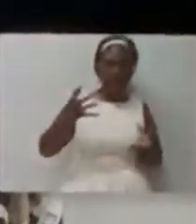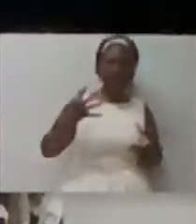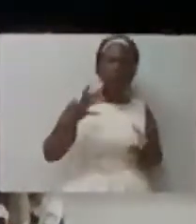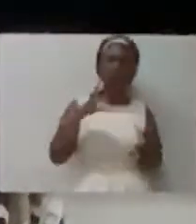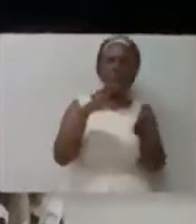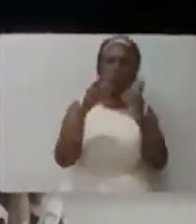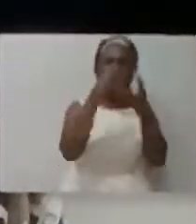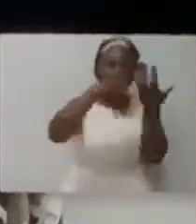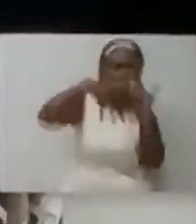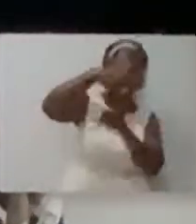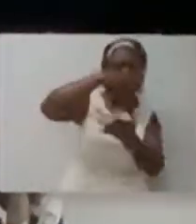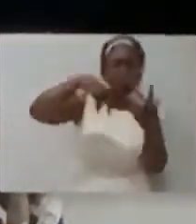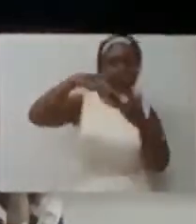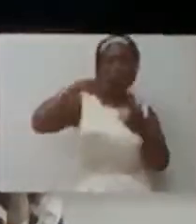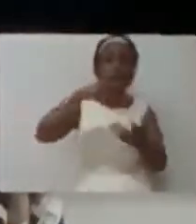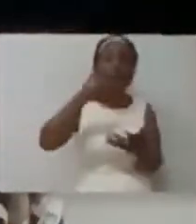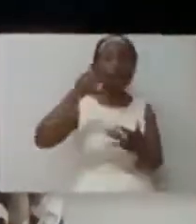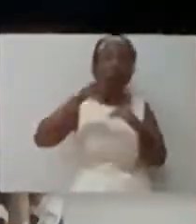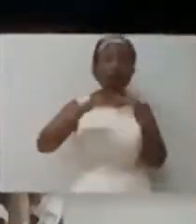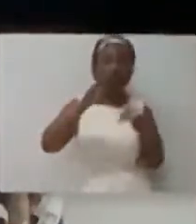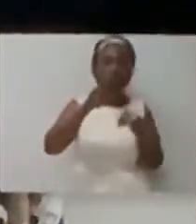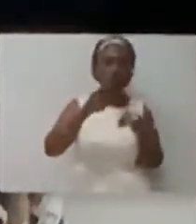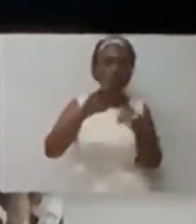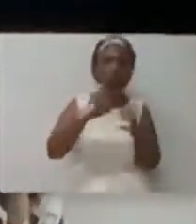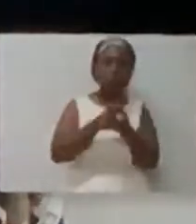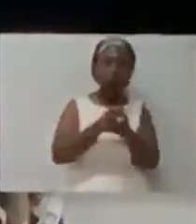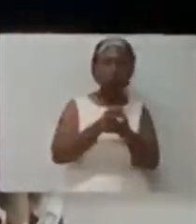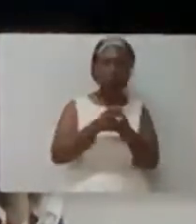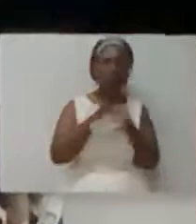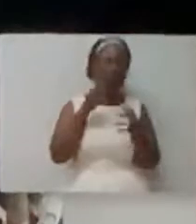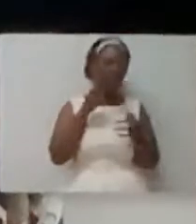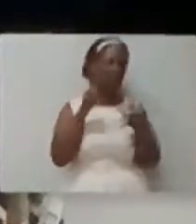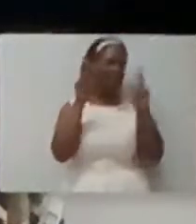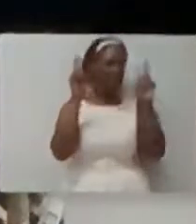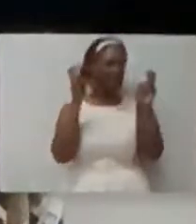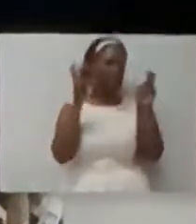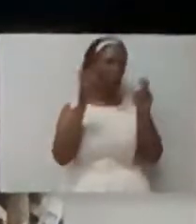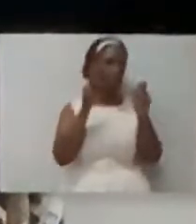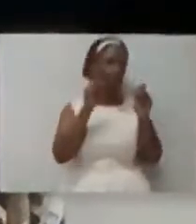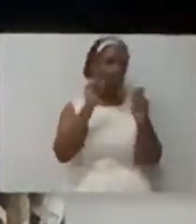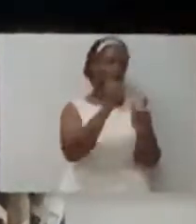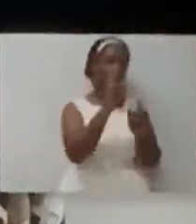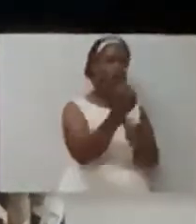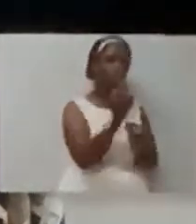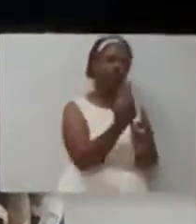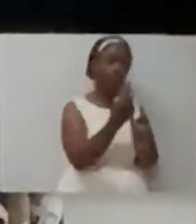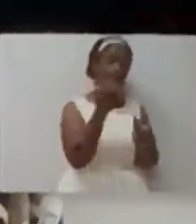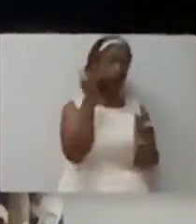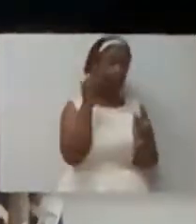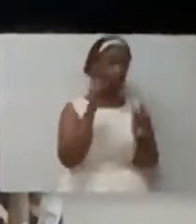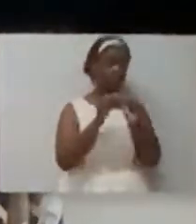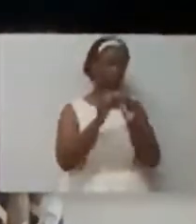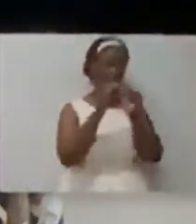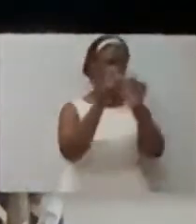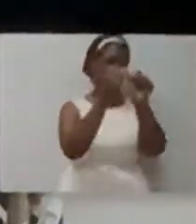better than you at something. There's an old saying, to go fast, go alone. To go far, go together.